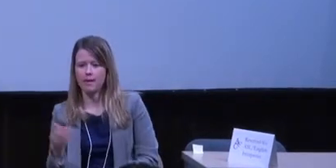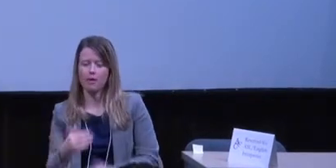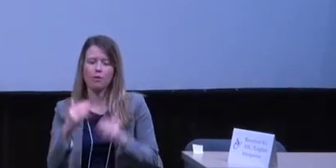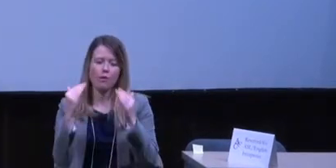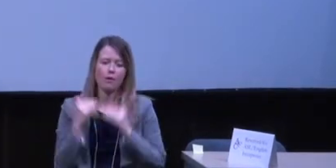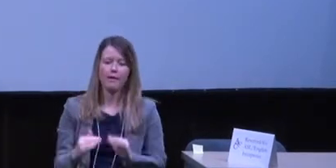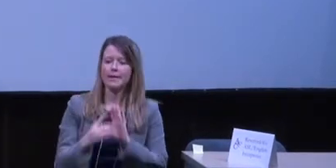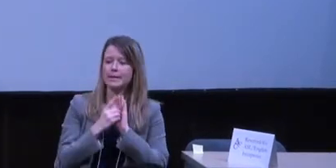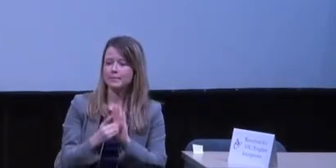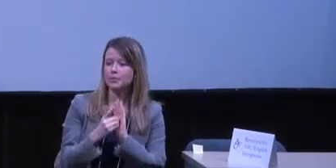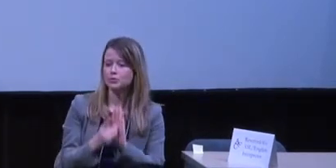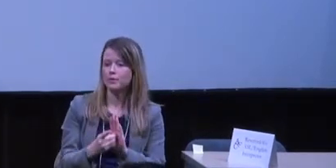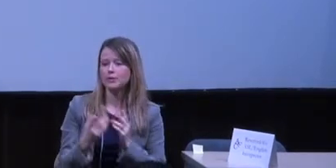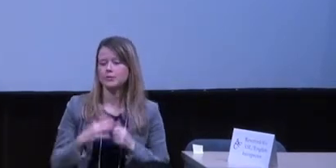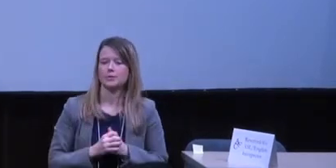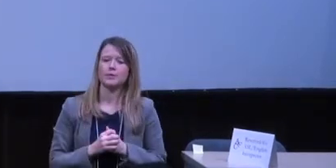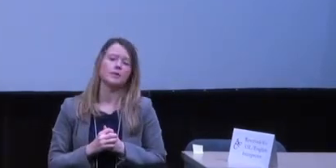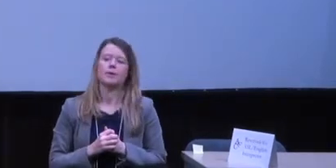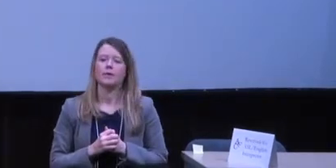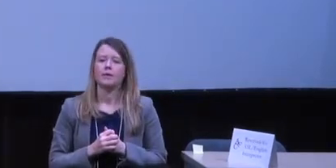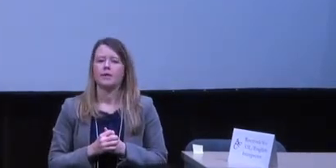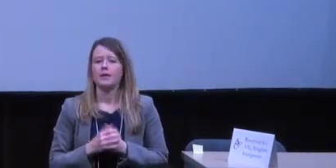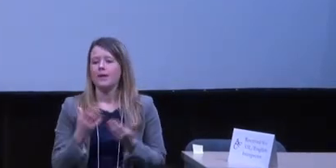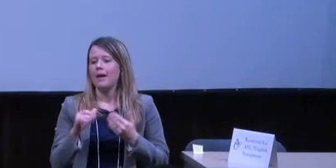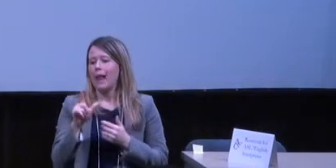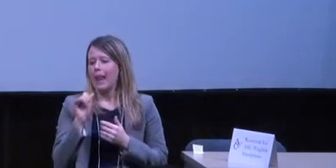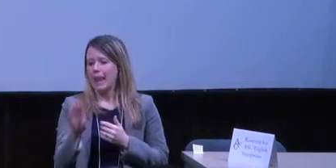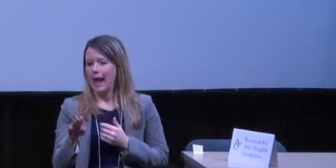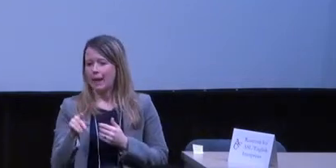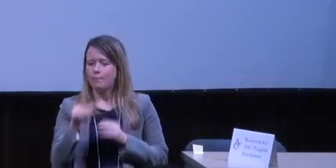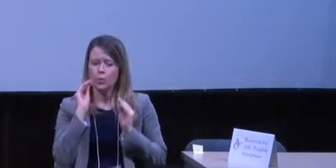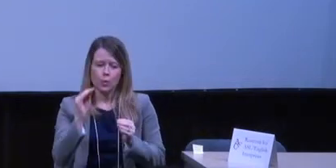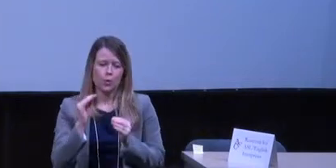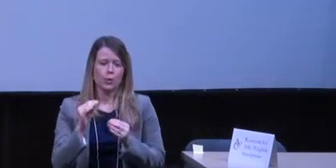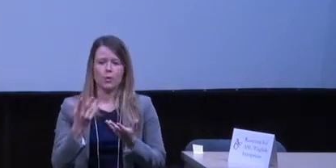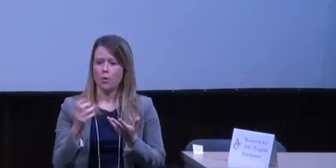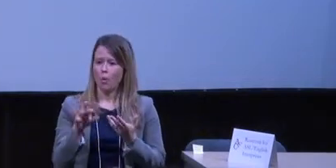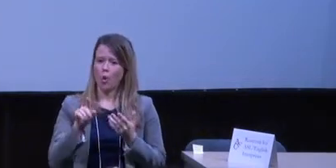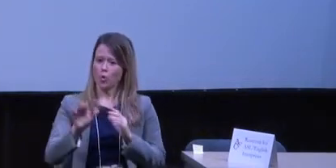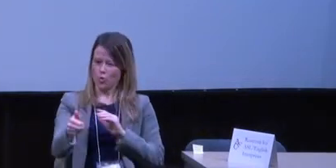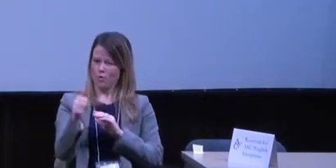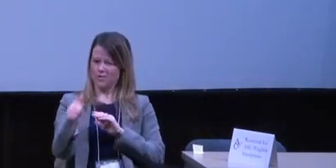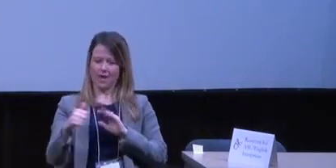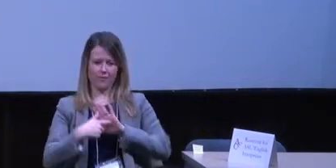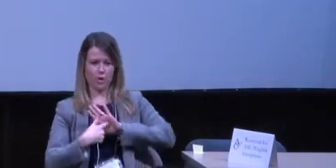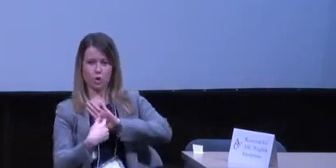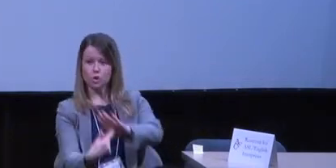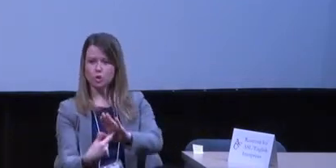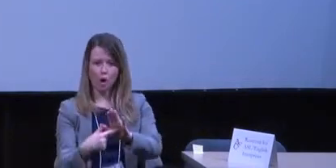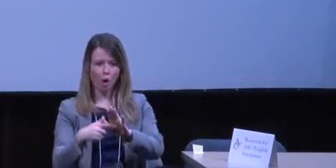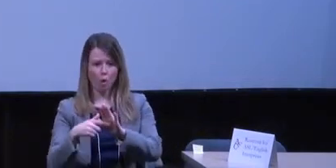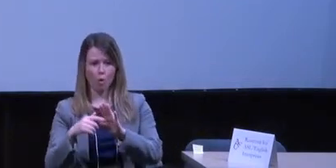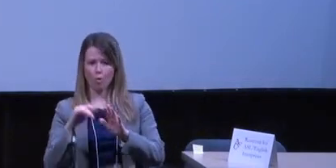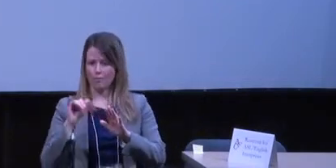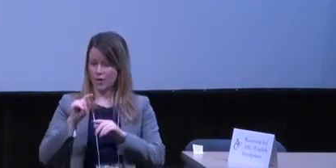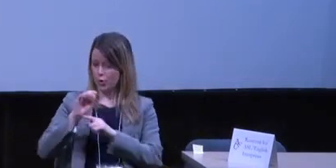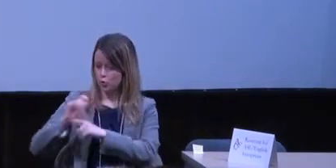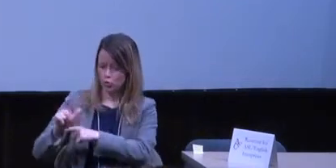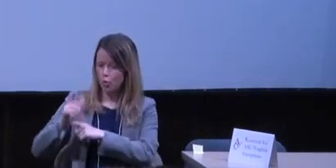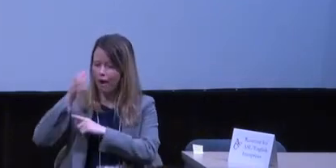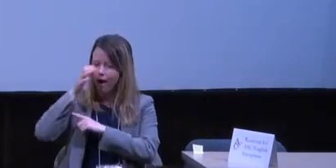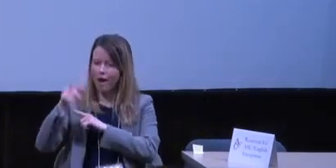Demonstrations, so maybe you're teaching a lab or you're actually demonstrating the task or tool, the concept that they're supposed